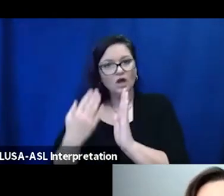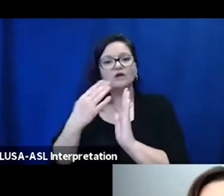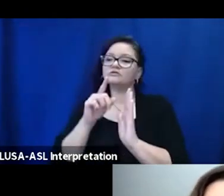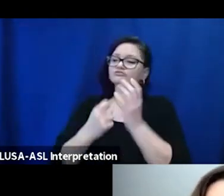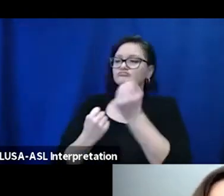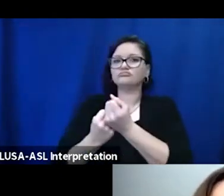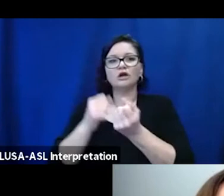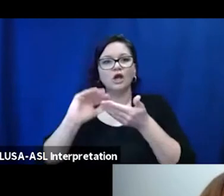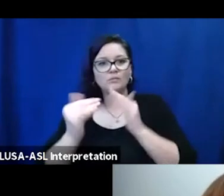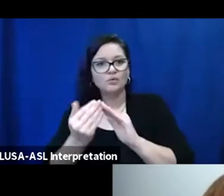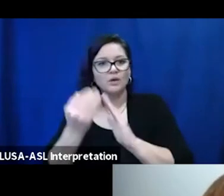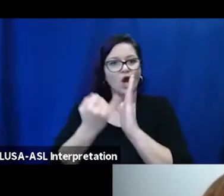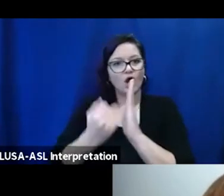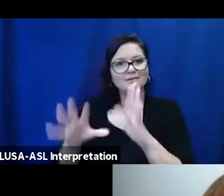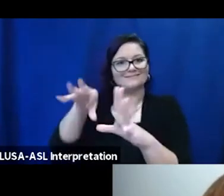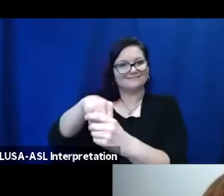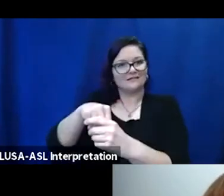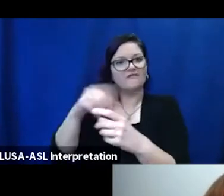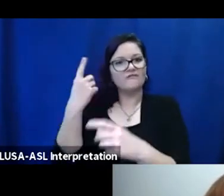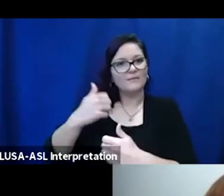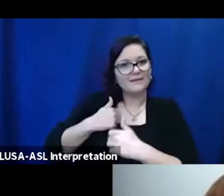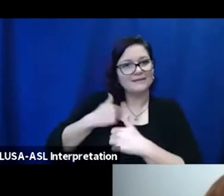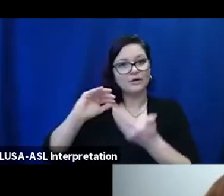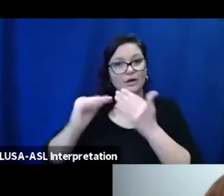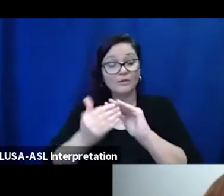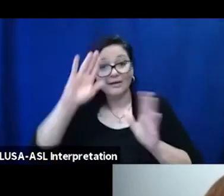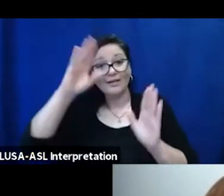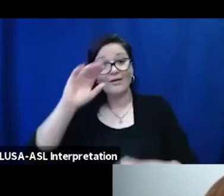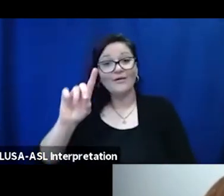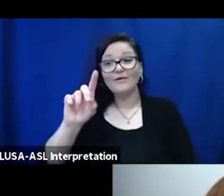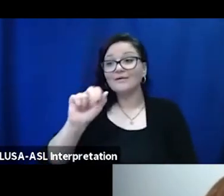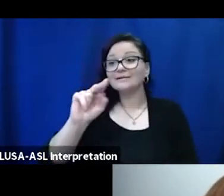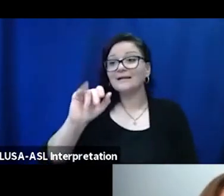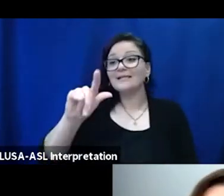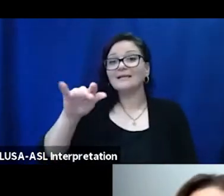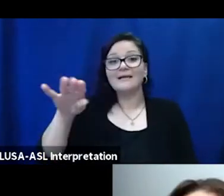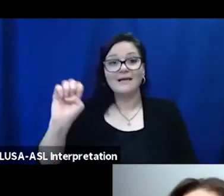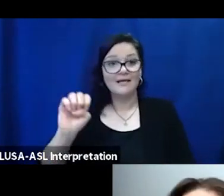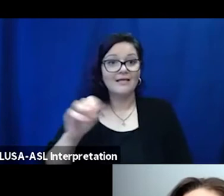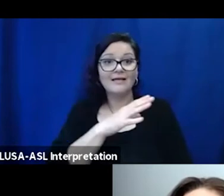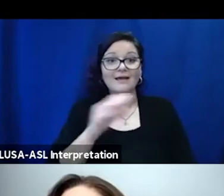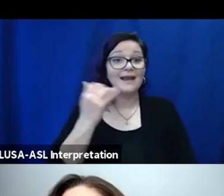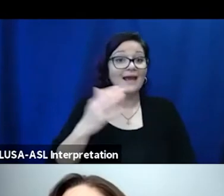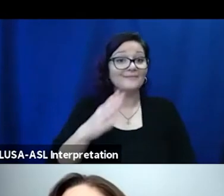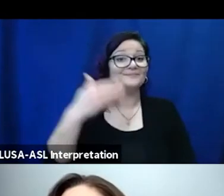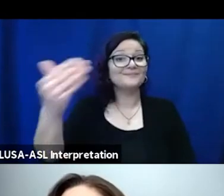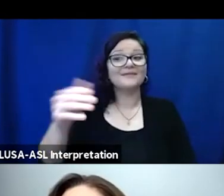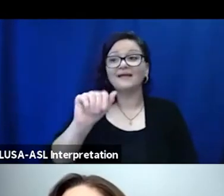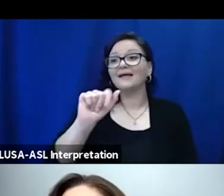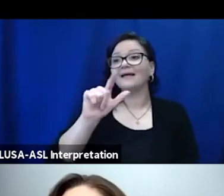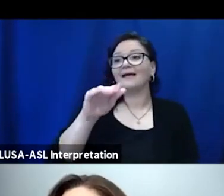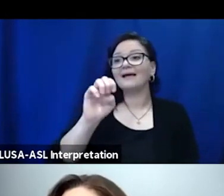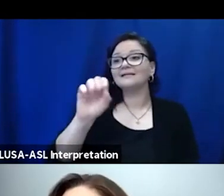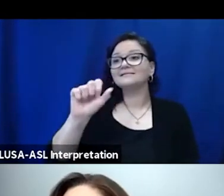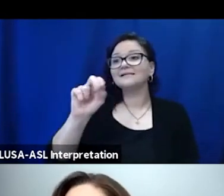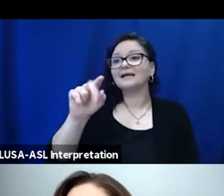arts engagement programs for the military community. Hi, Danielle. And now we have Alice Santana,